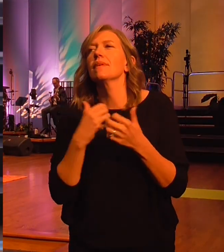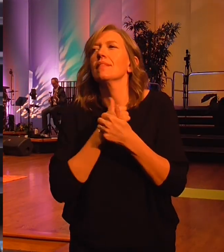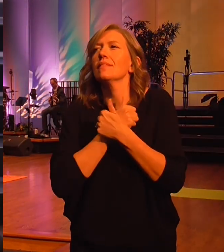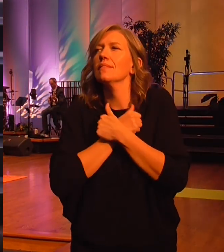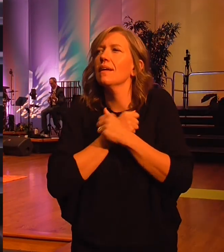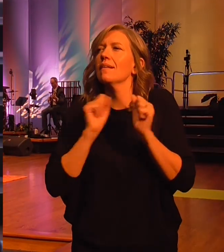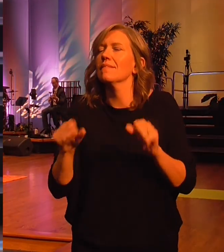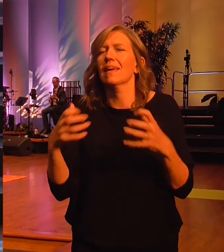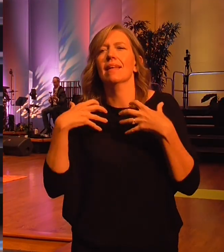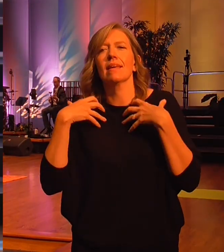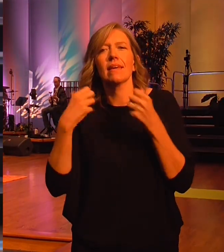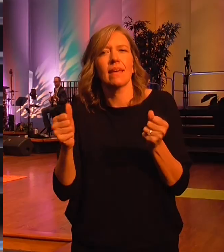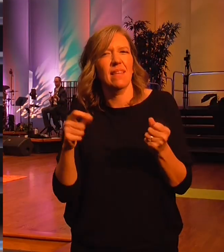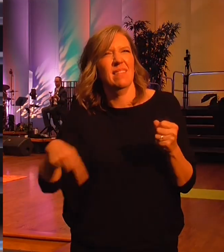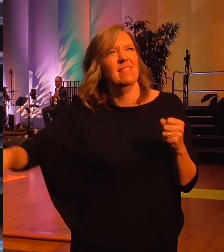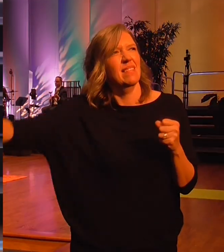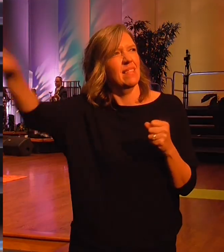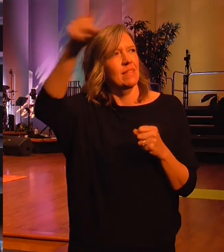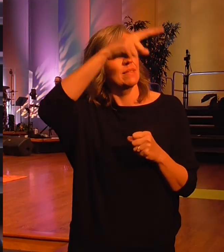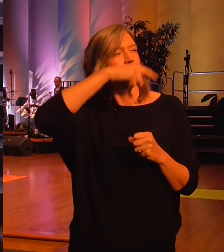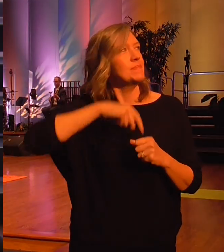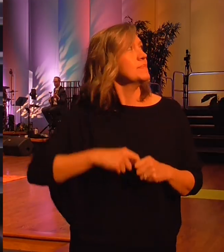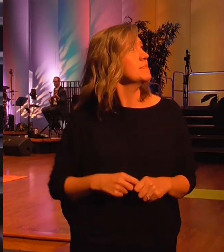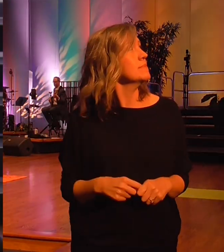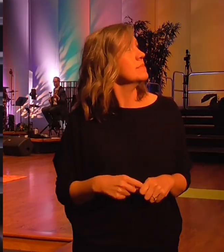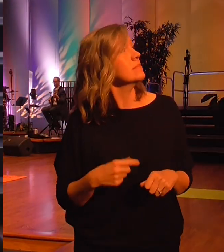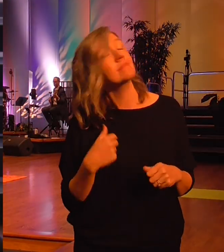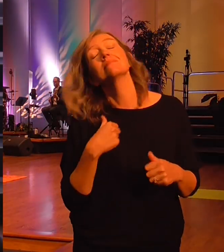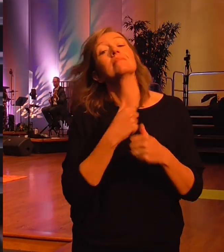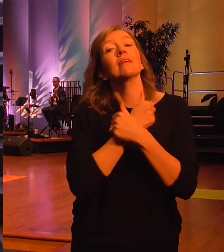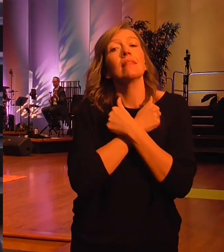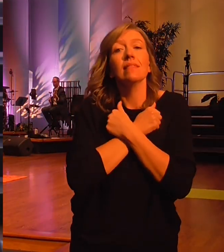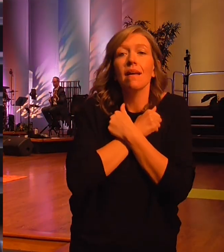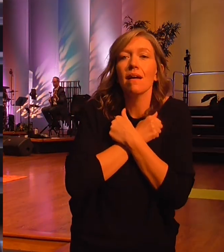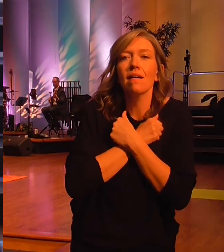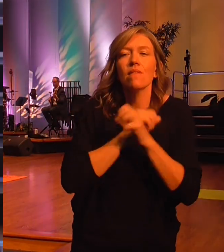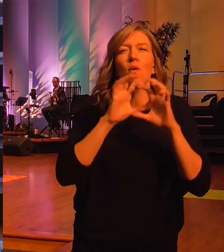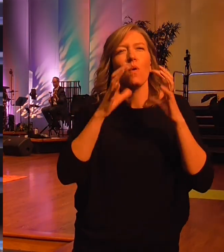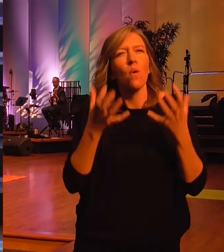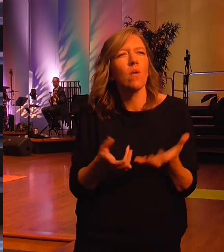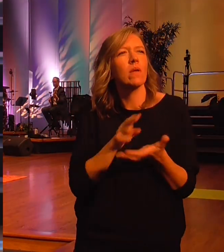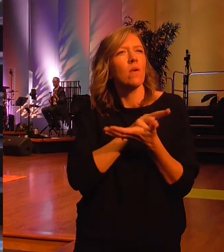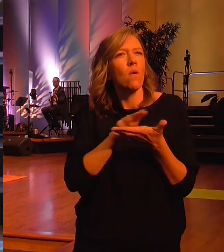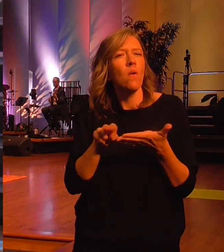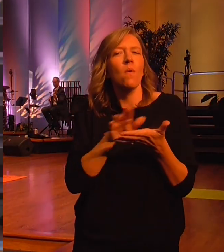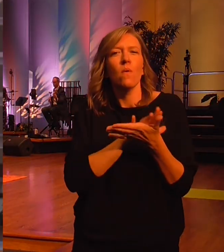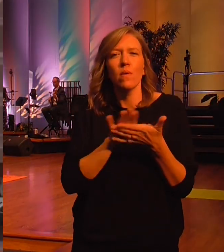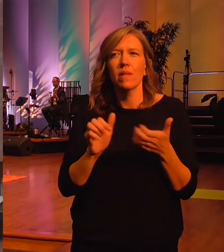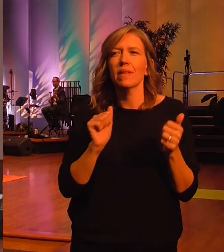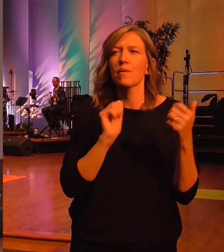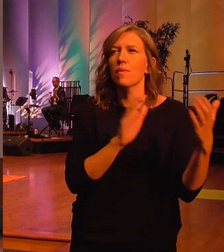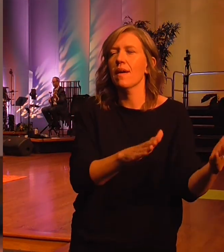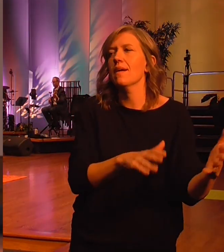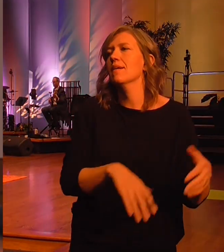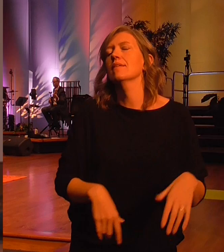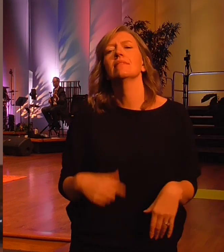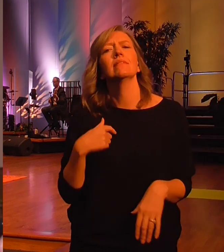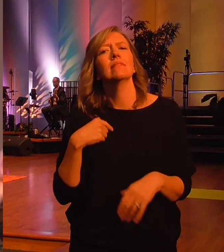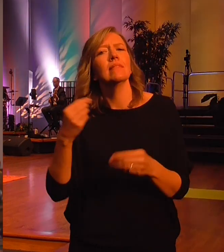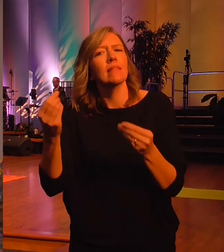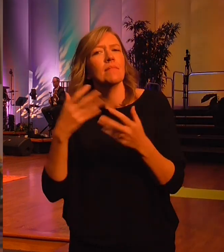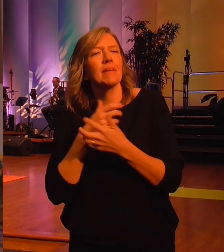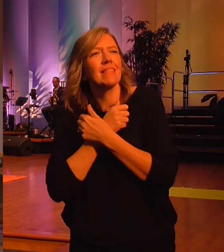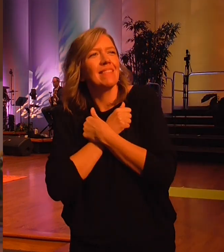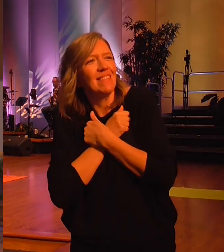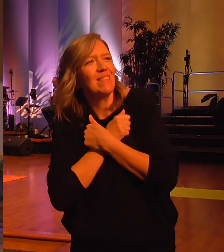that love can heal us all. Oh, let me love in a holy, holy way. Let me